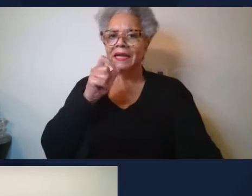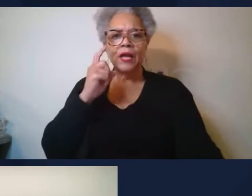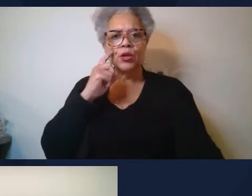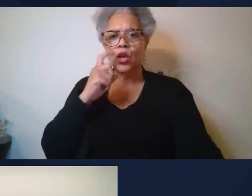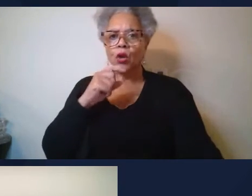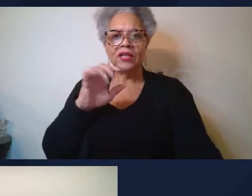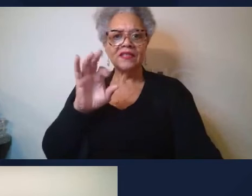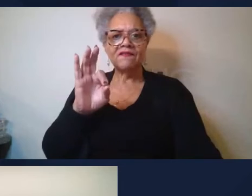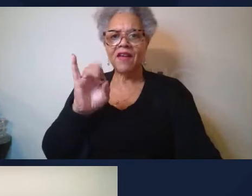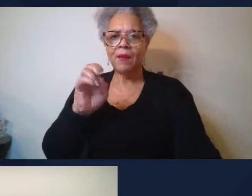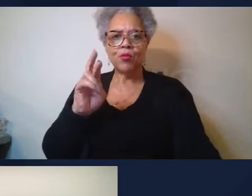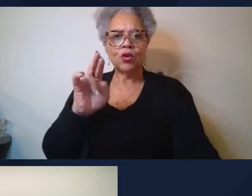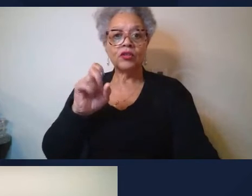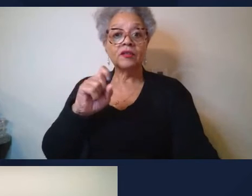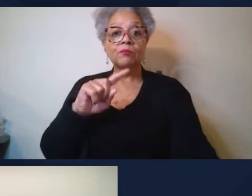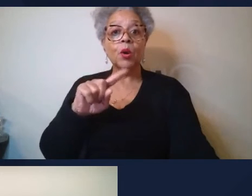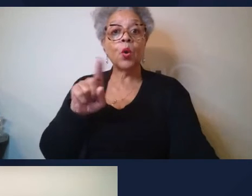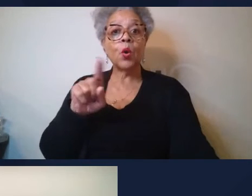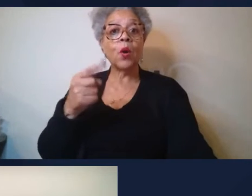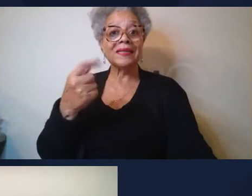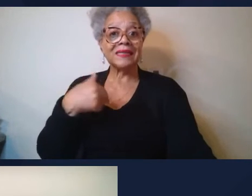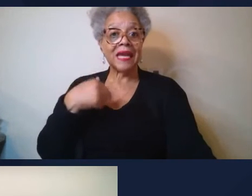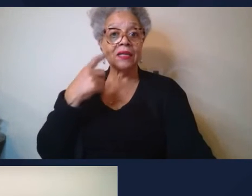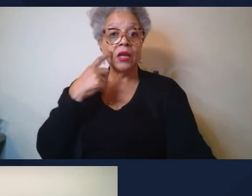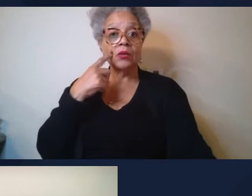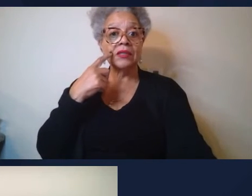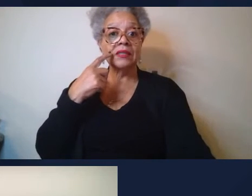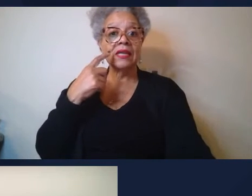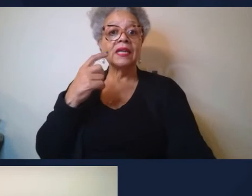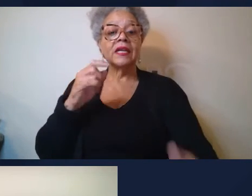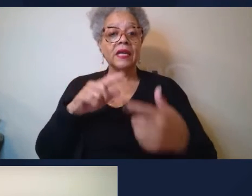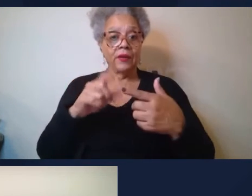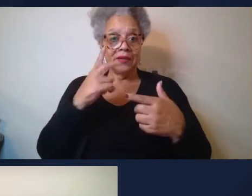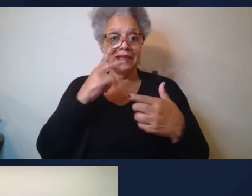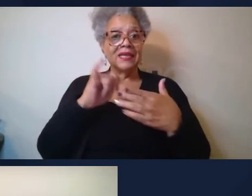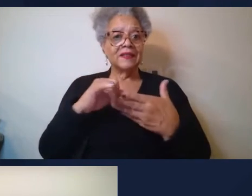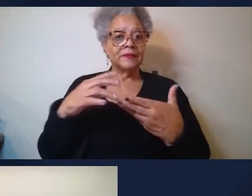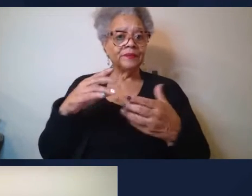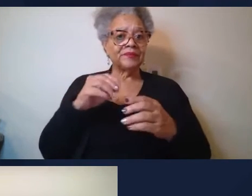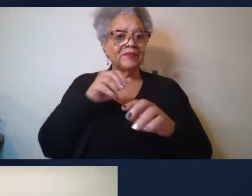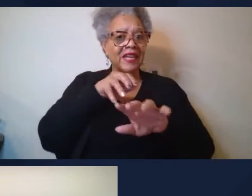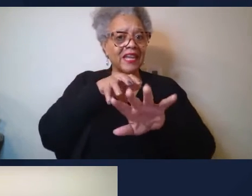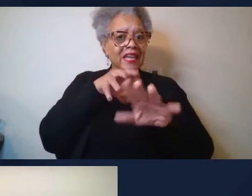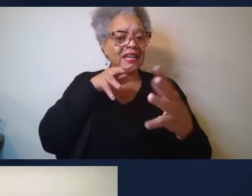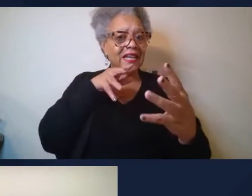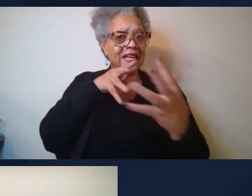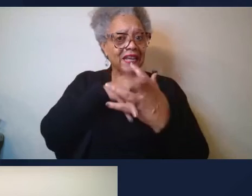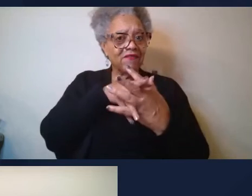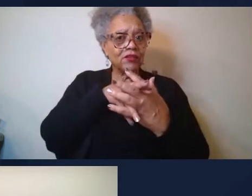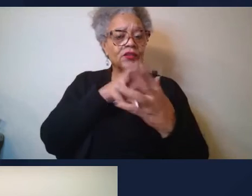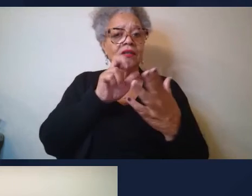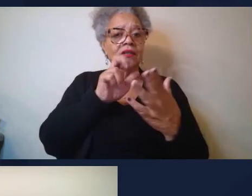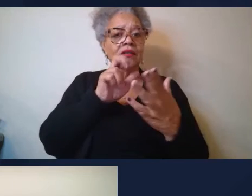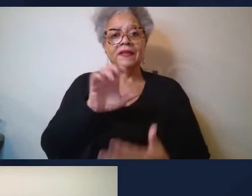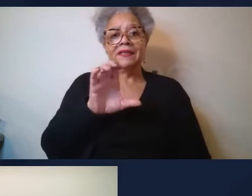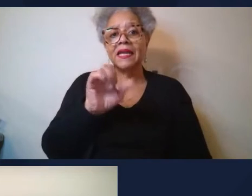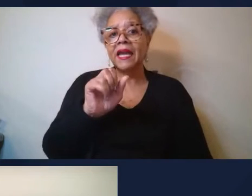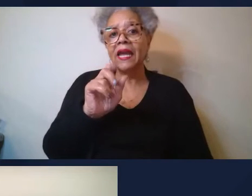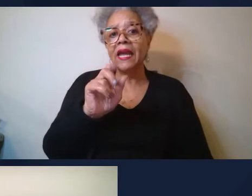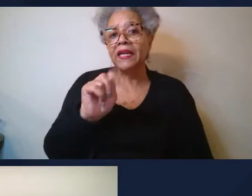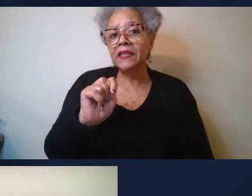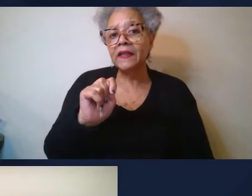I usually look at is like there is a lot of immune cell infiltration. there are a lot of CD80 cell inflammatory